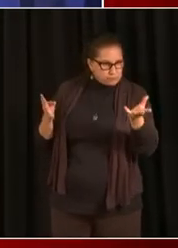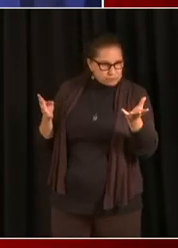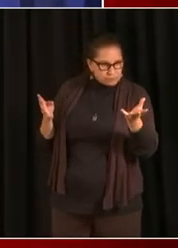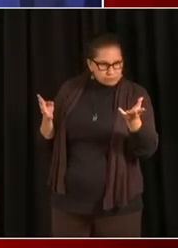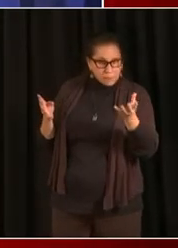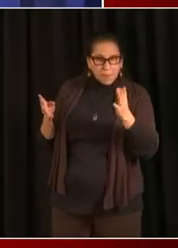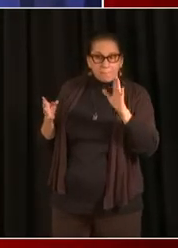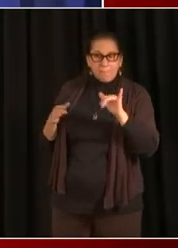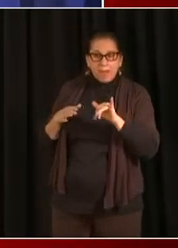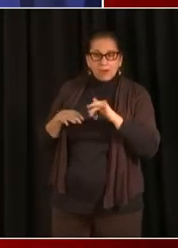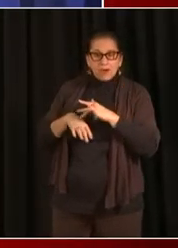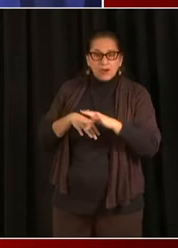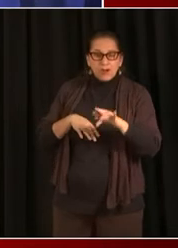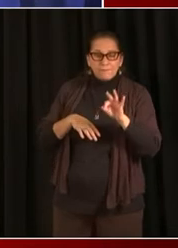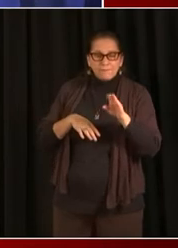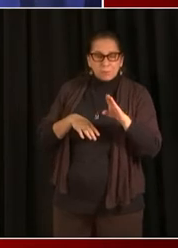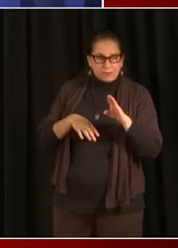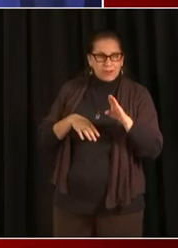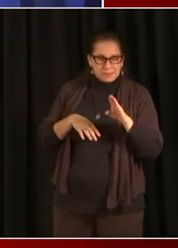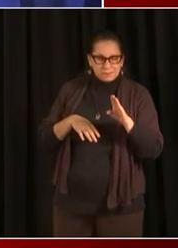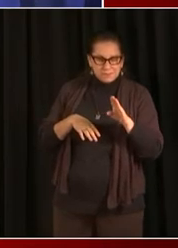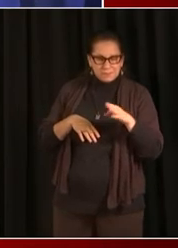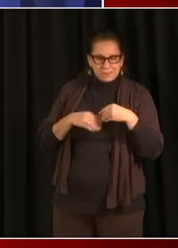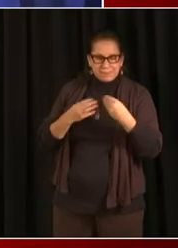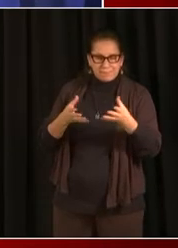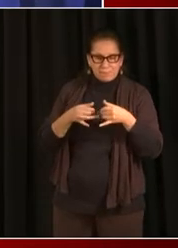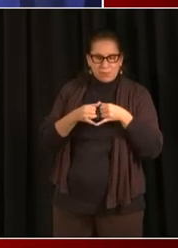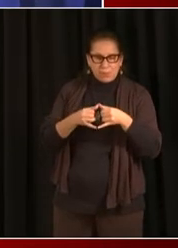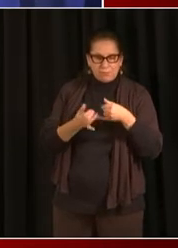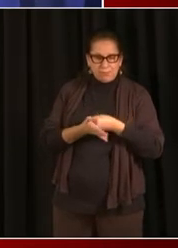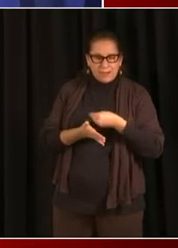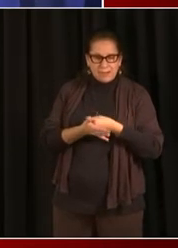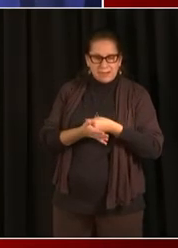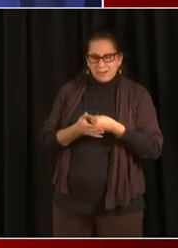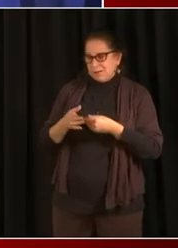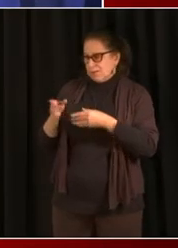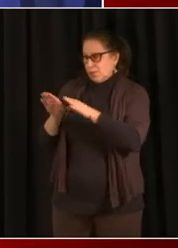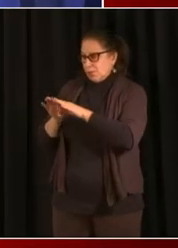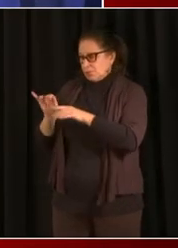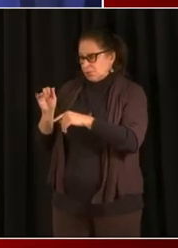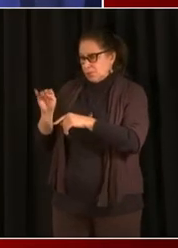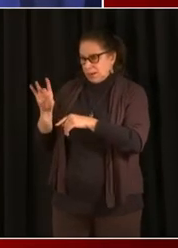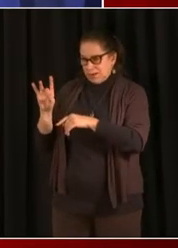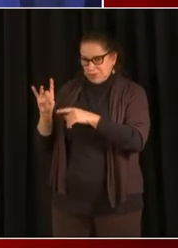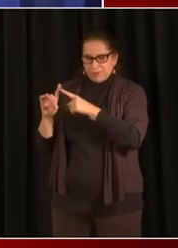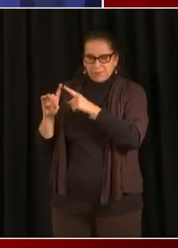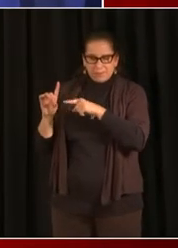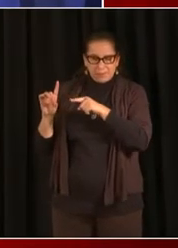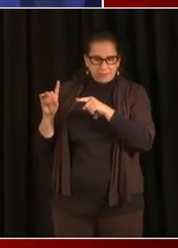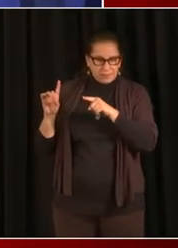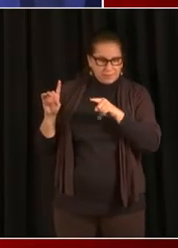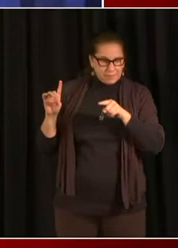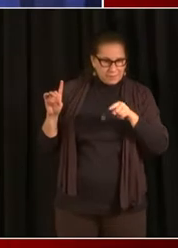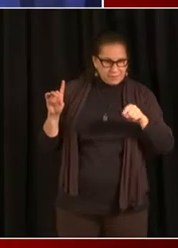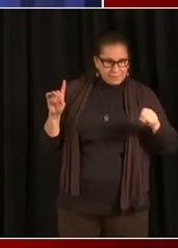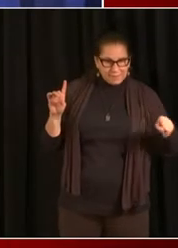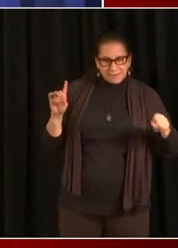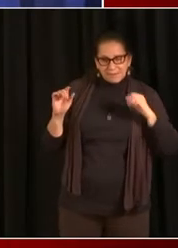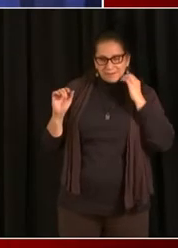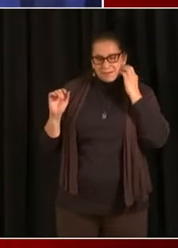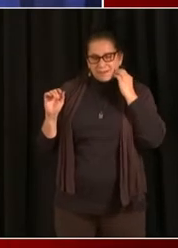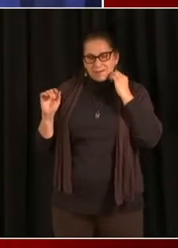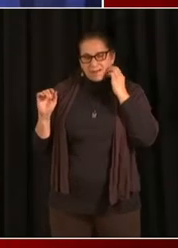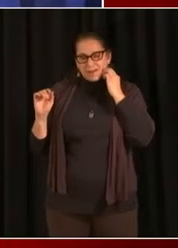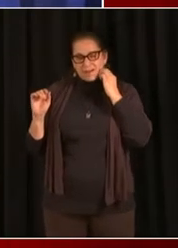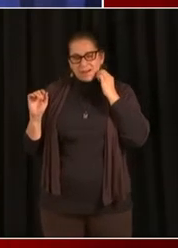are reviewing all applications. So that happens at the close. Like I said earlier, it does close January